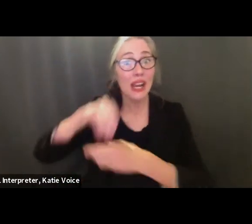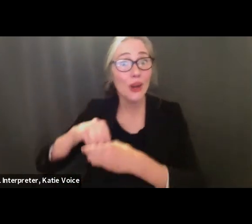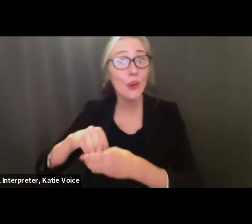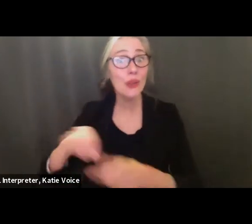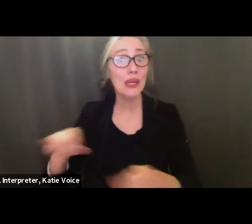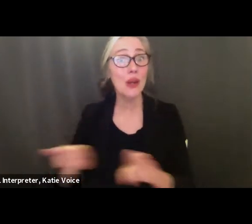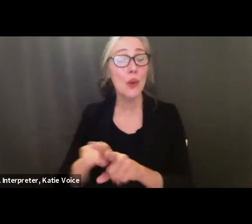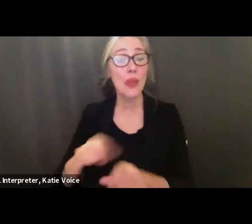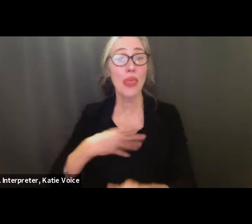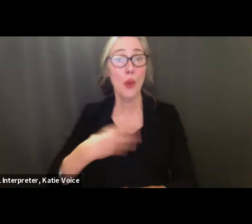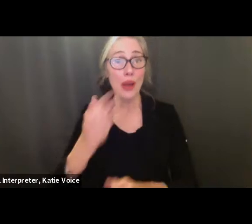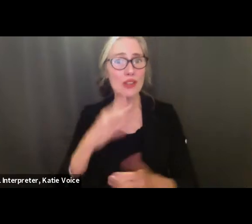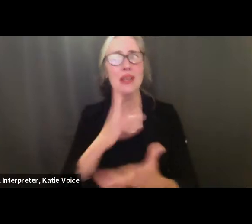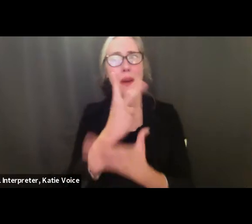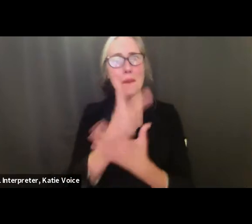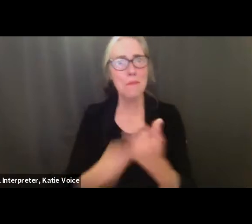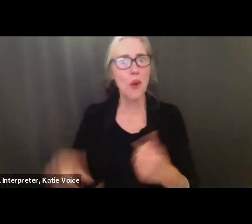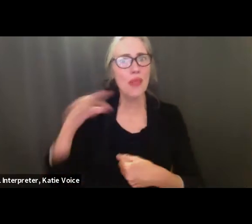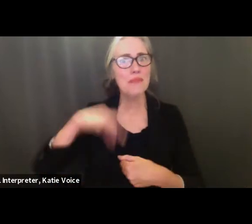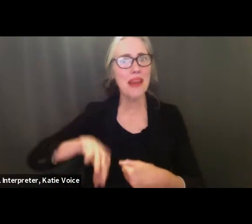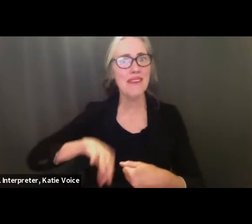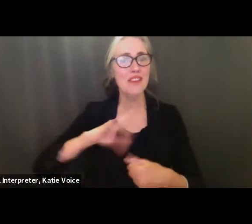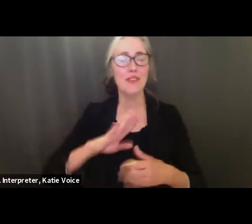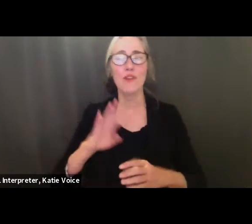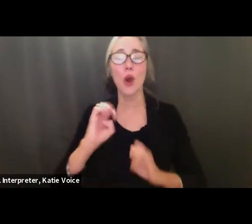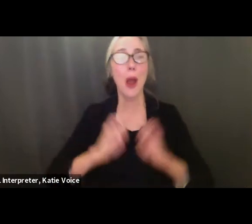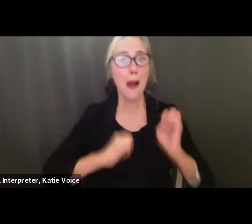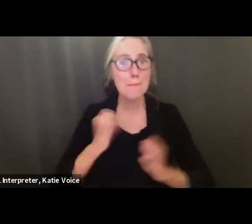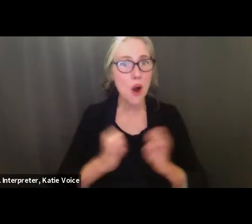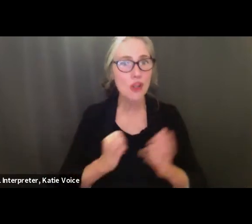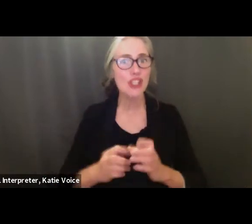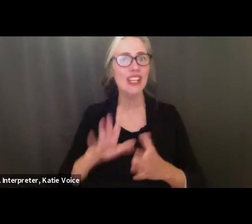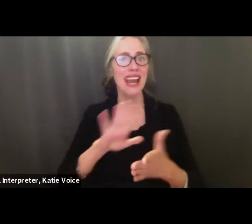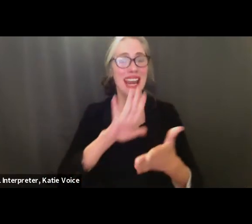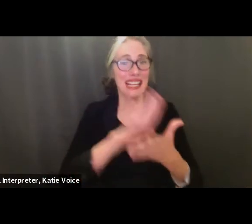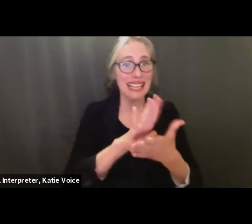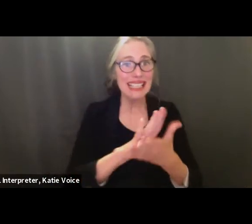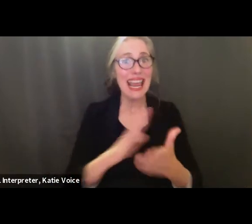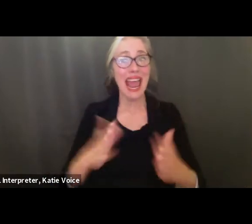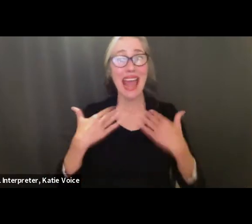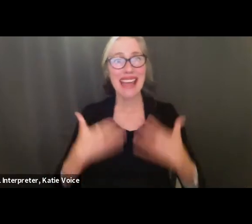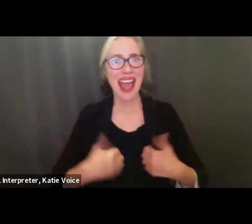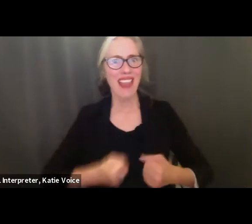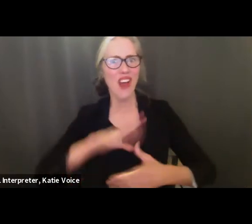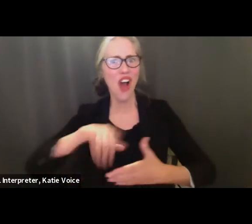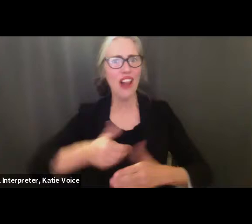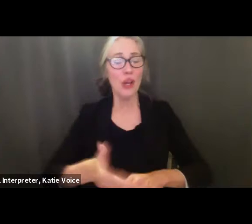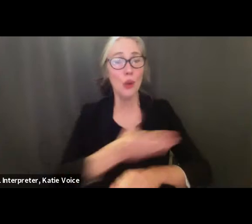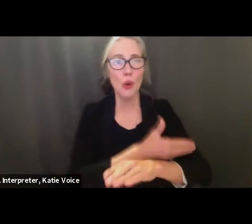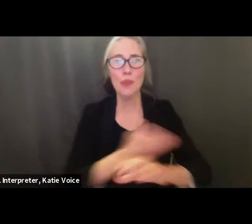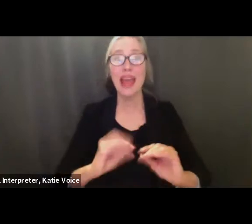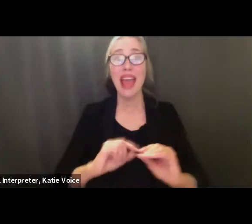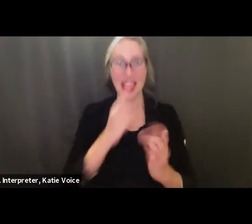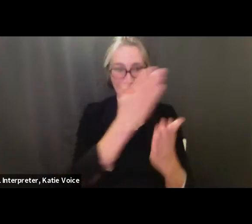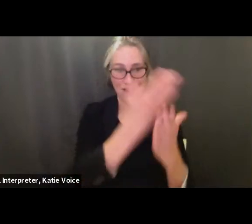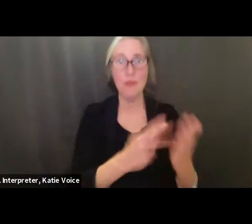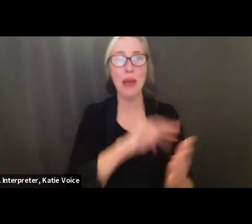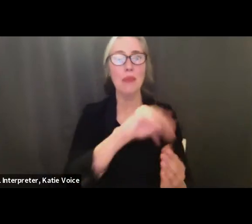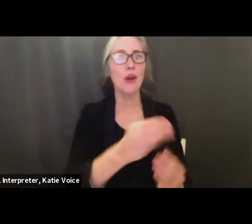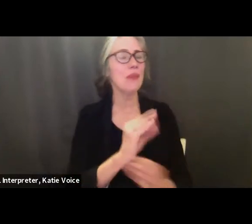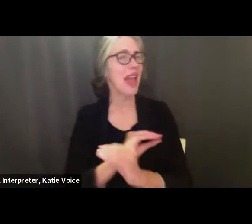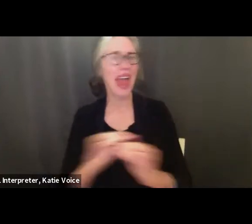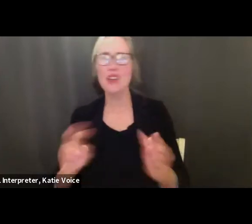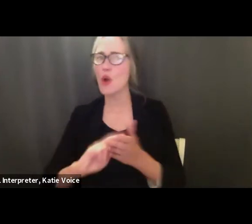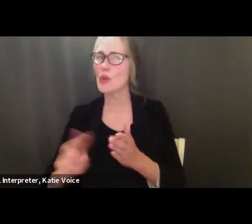and academically from high-quality teacher training programs like this. And there is no credible research to suggest otherwise,